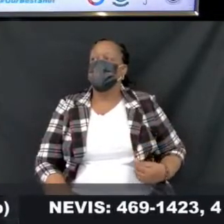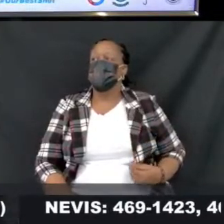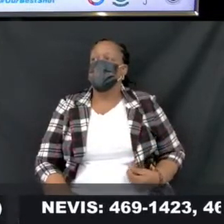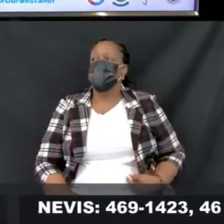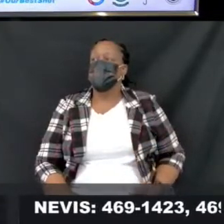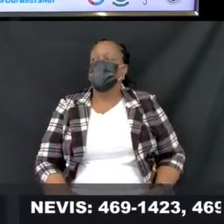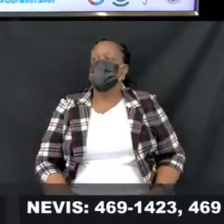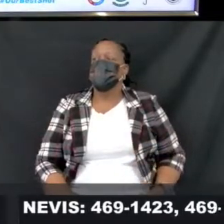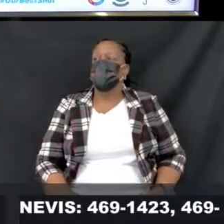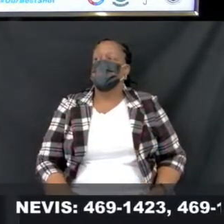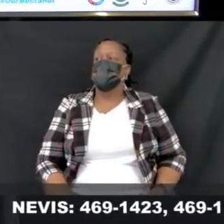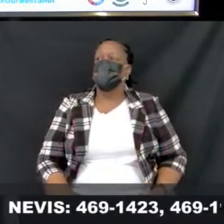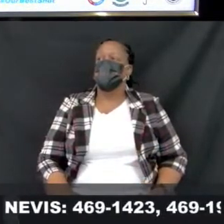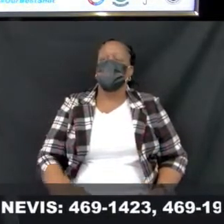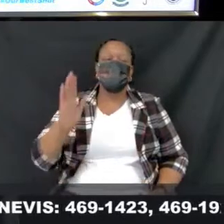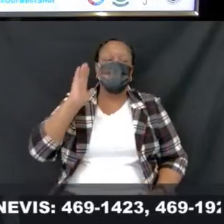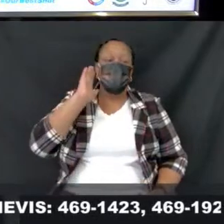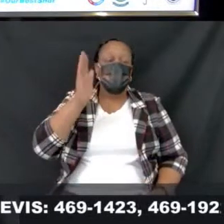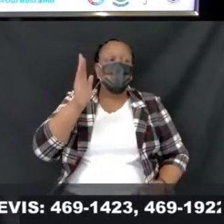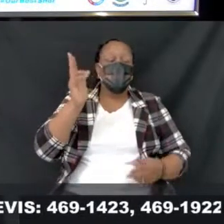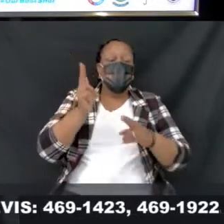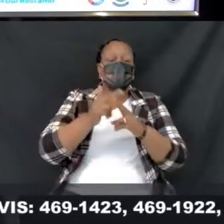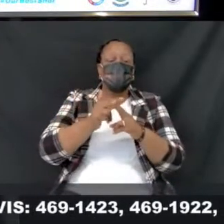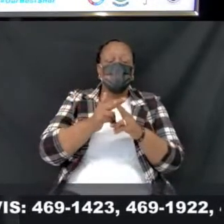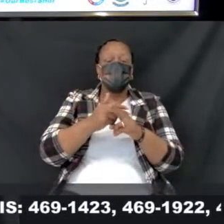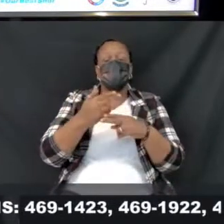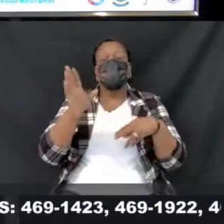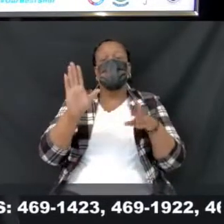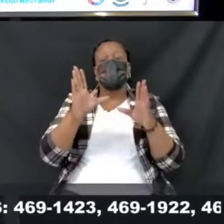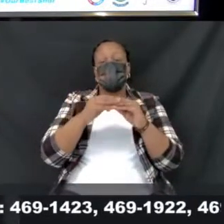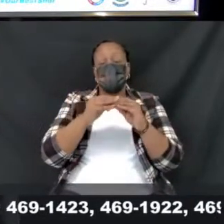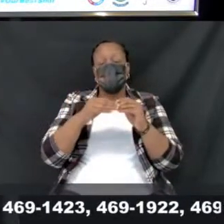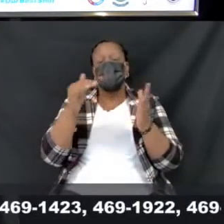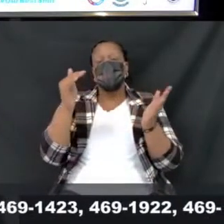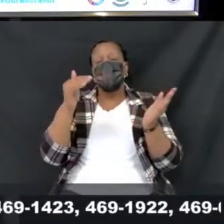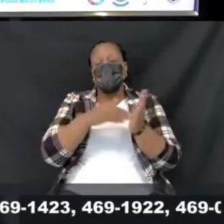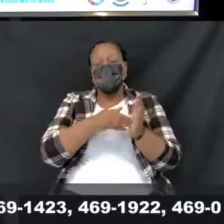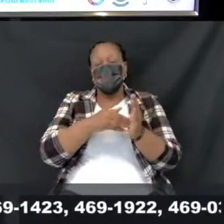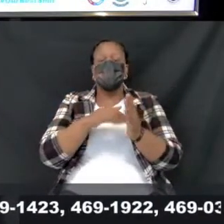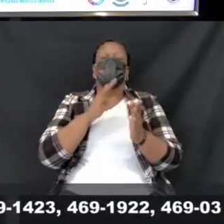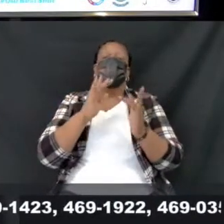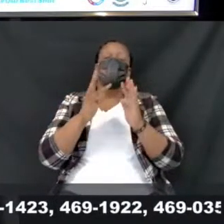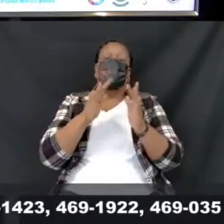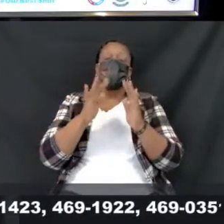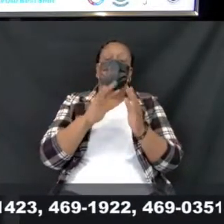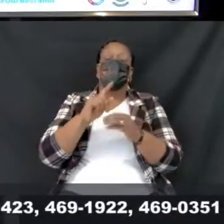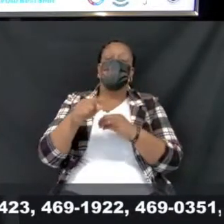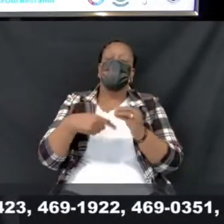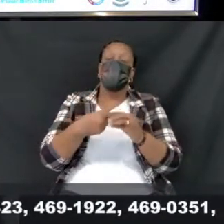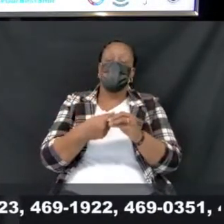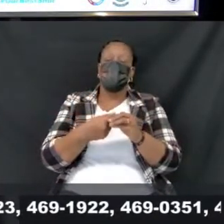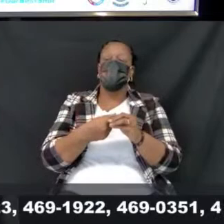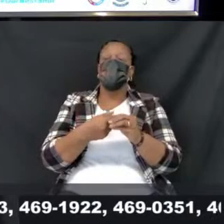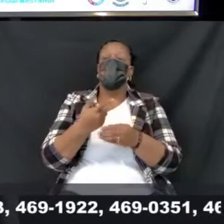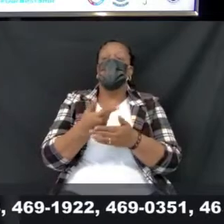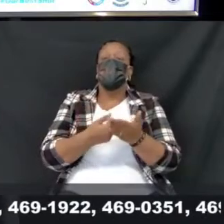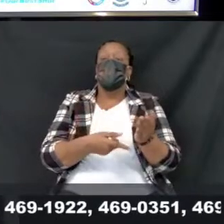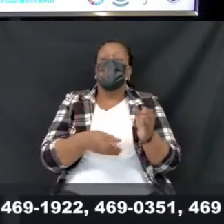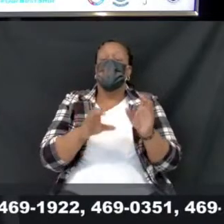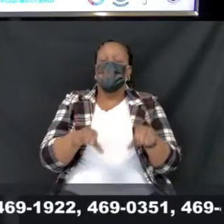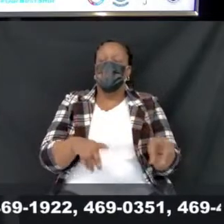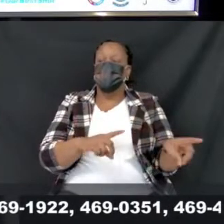because that has to take another round of discussions, and then this has to be taken to Cabinet. And the Federal Cabinet